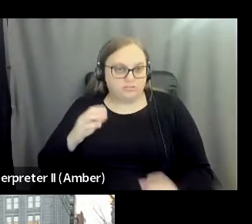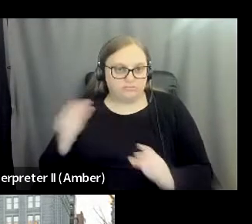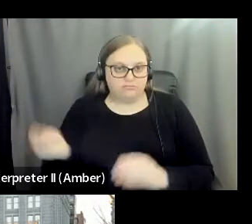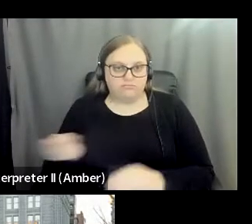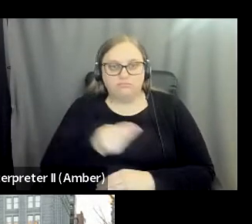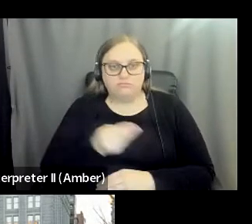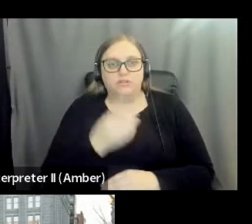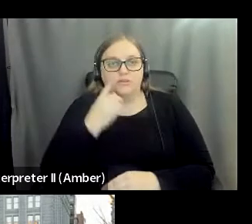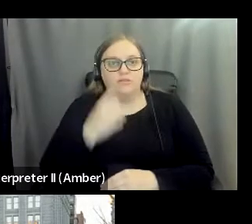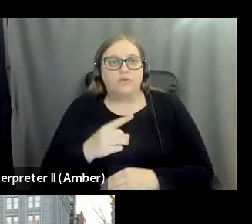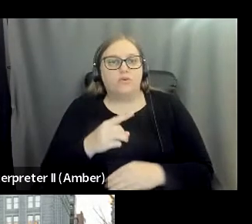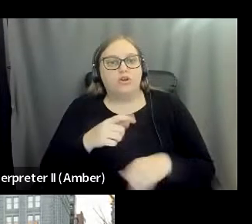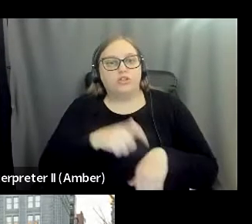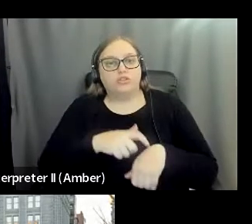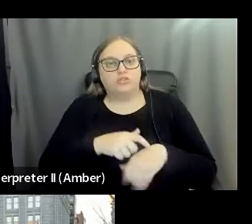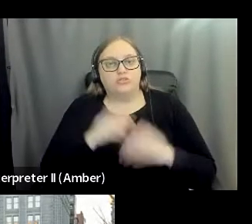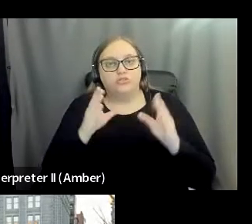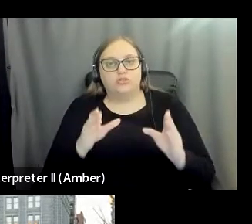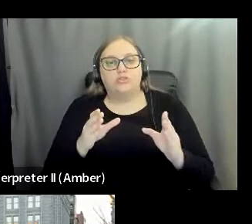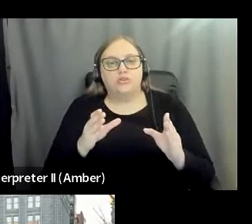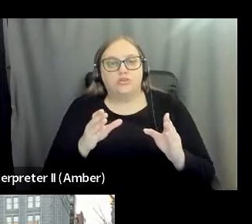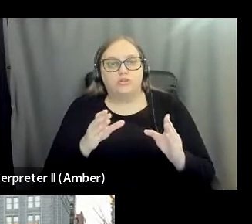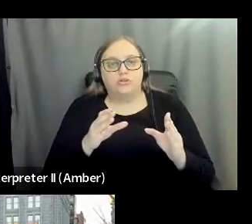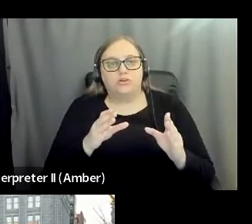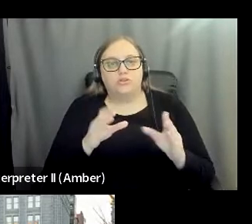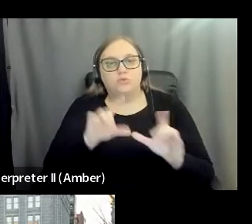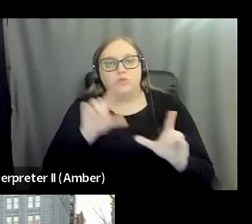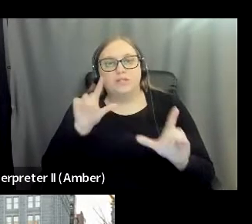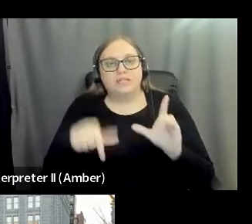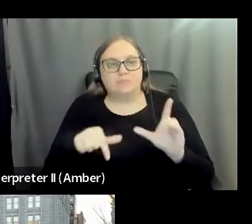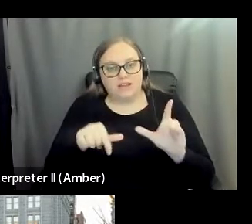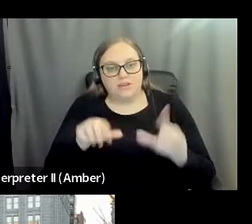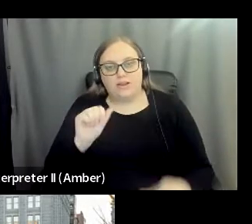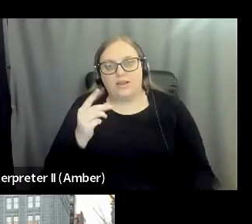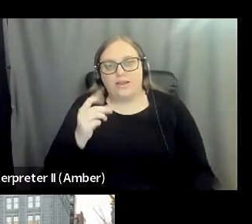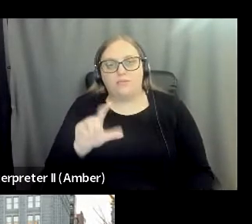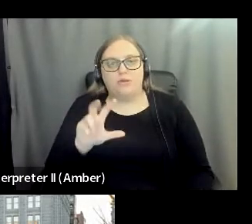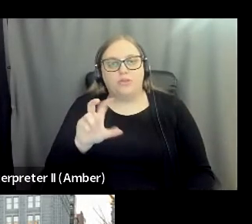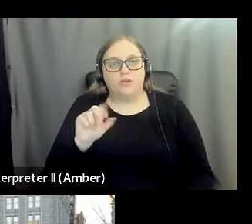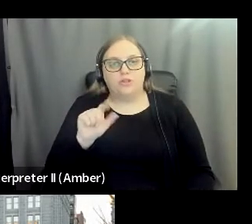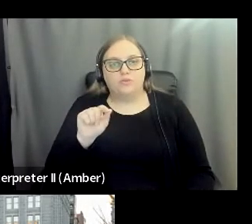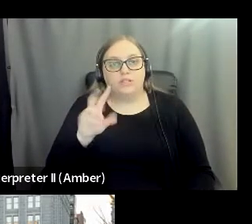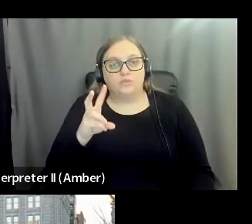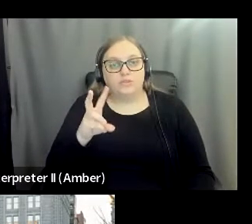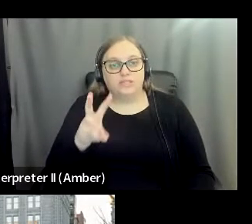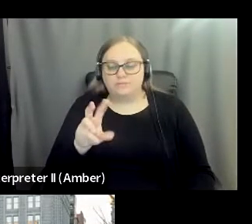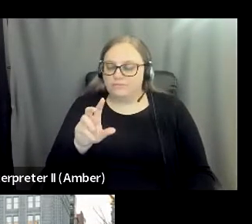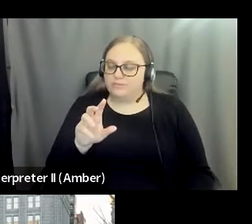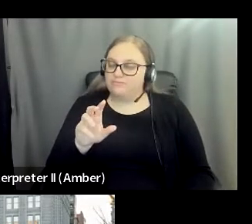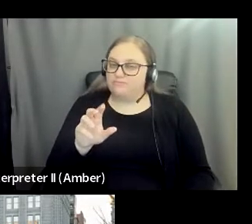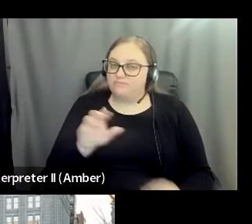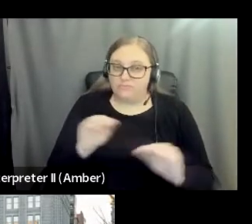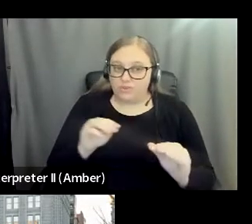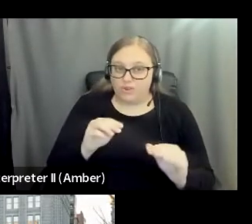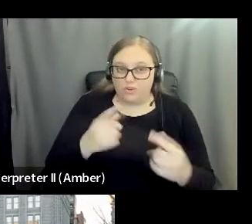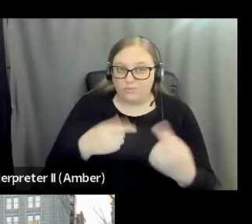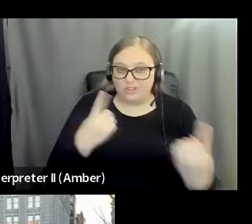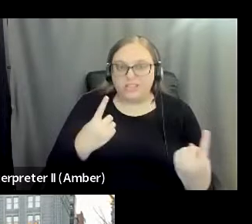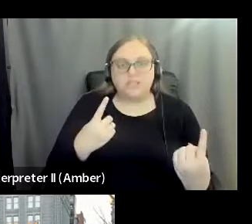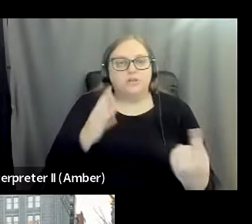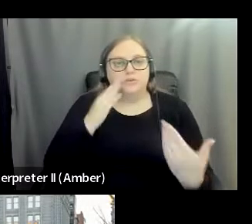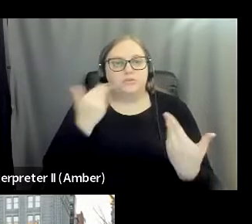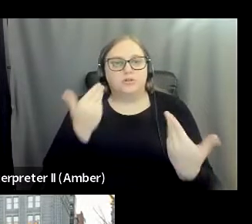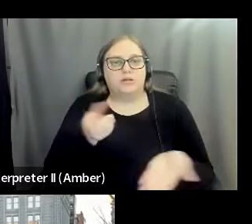for a term to expire April 30th, 2026. If there's no objection, move both the print and report with leave for staff to